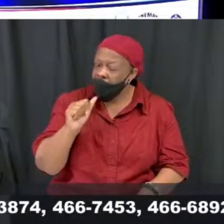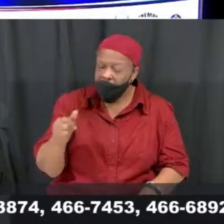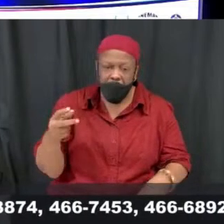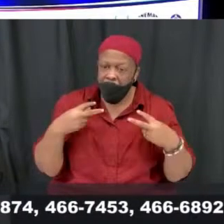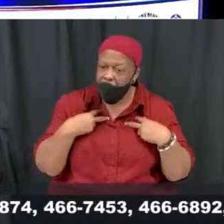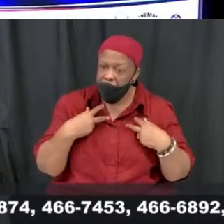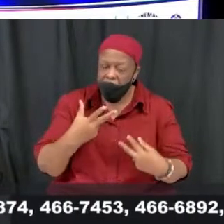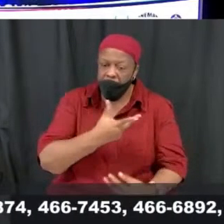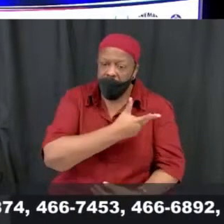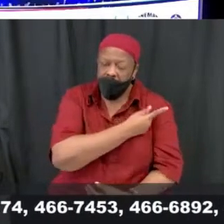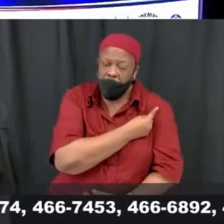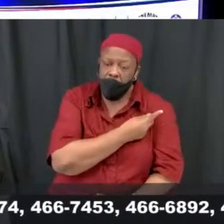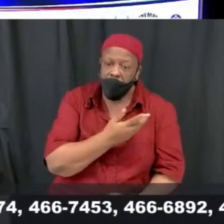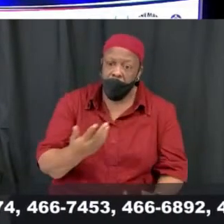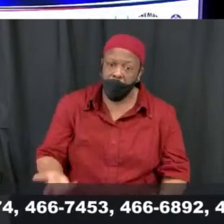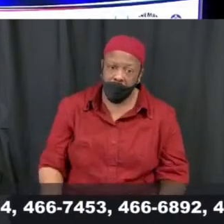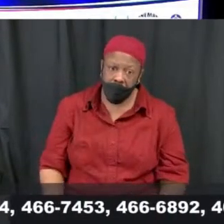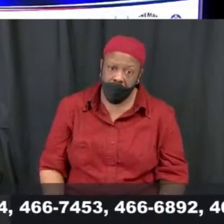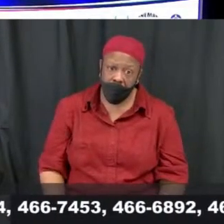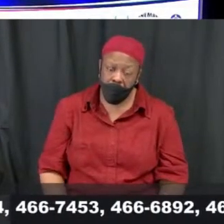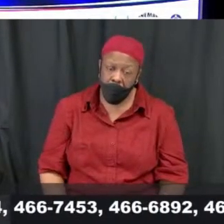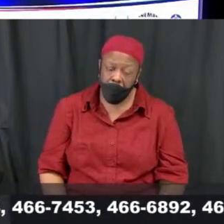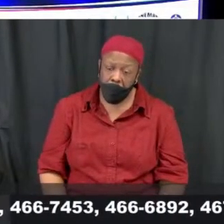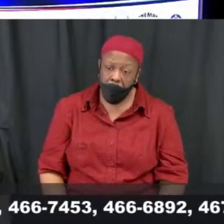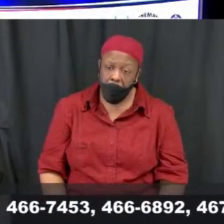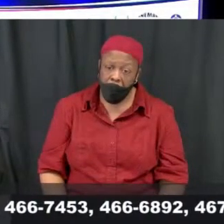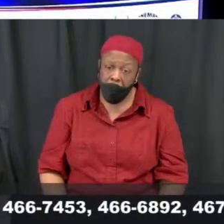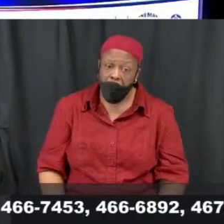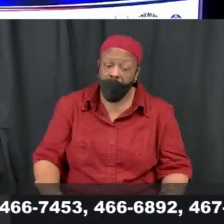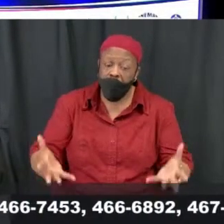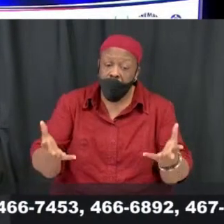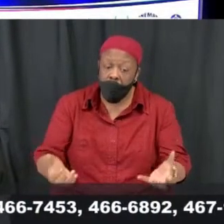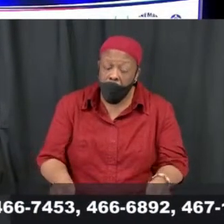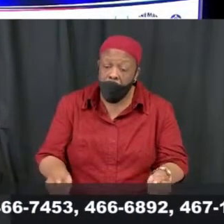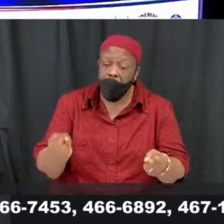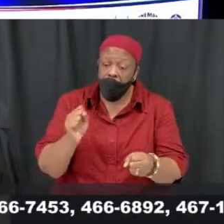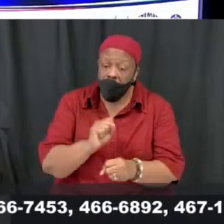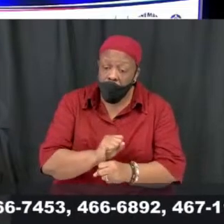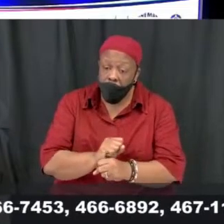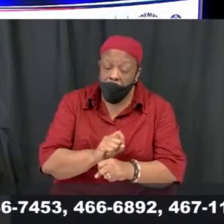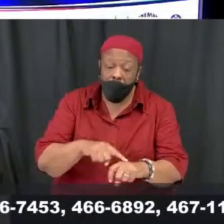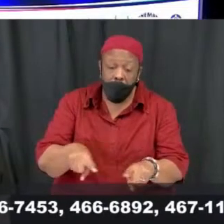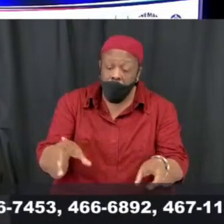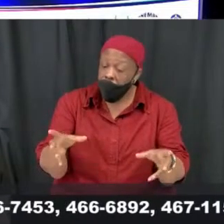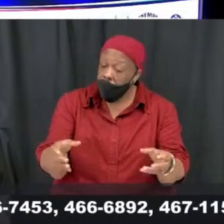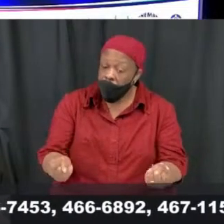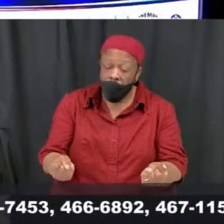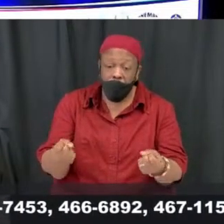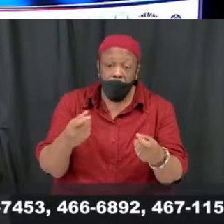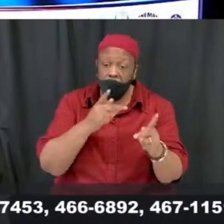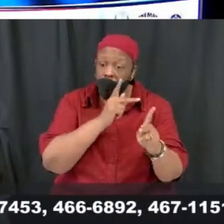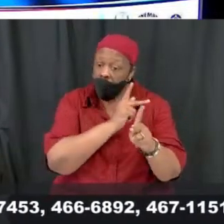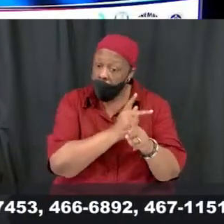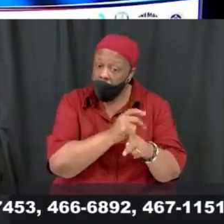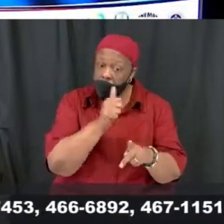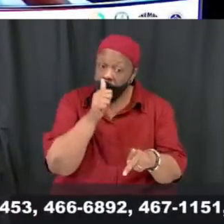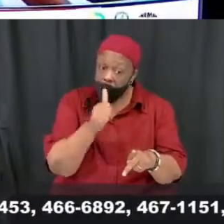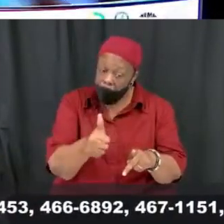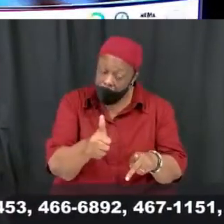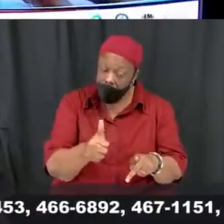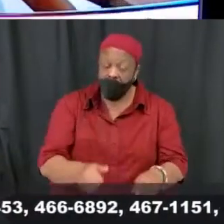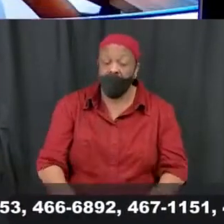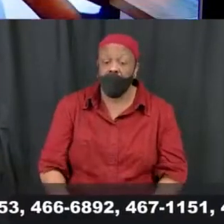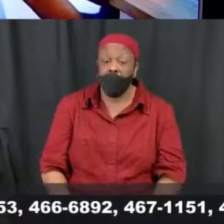making an appeal to help us to bring back our economy, to make St. Kitts and Nevis